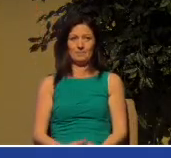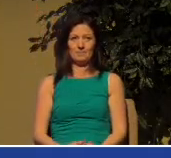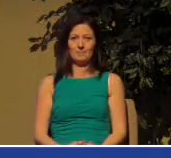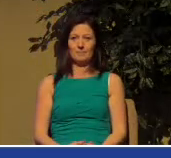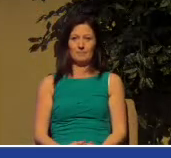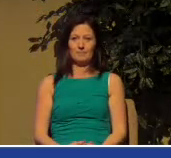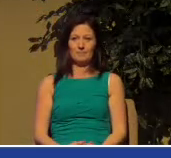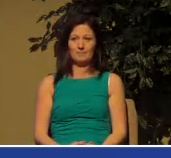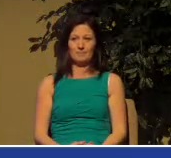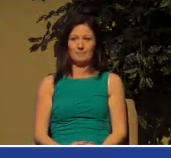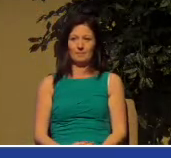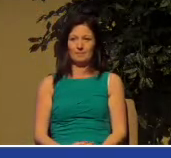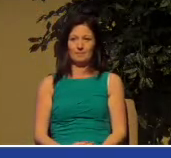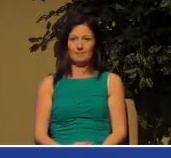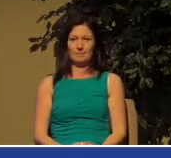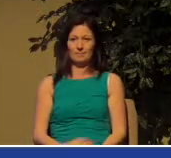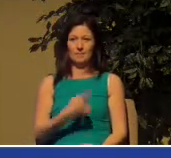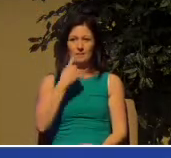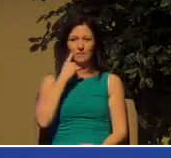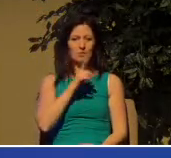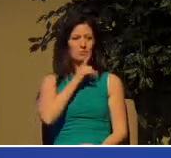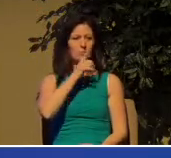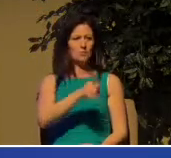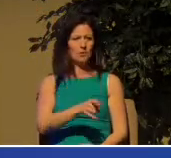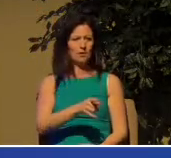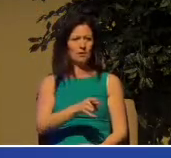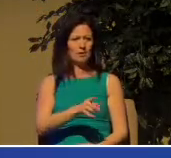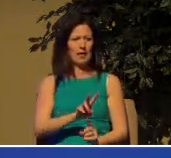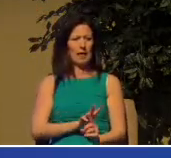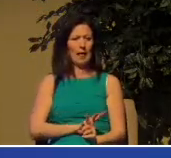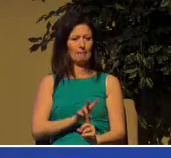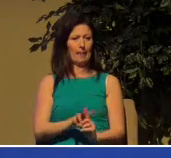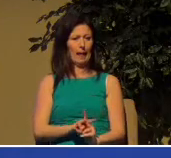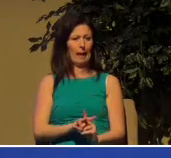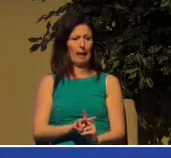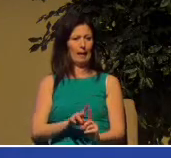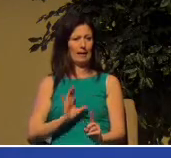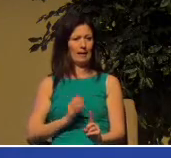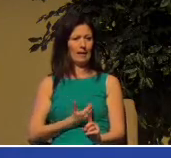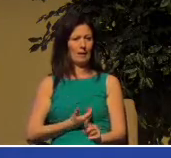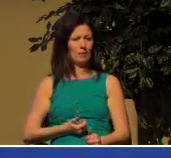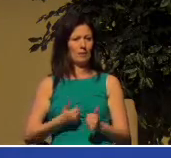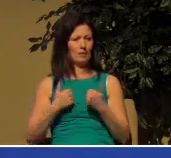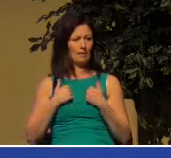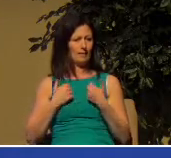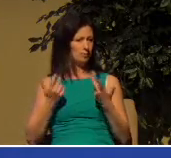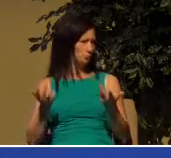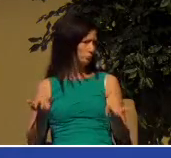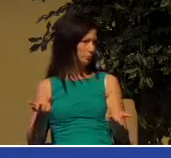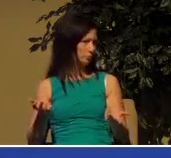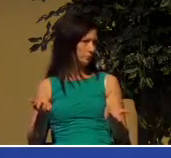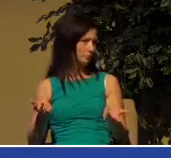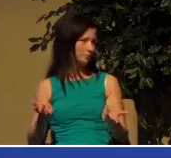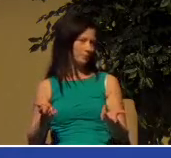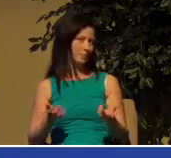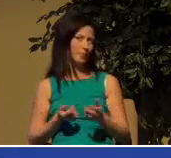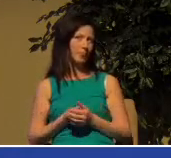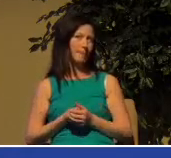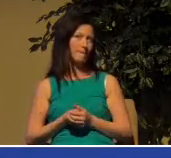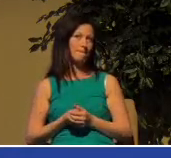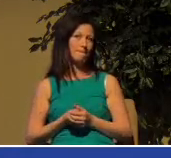and if there's any practical application to what it is that we're talking about today, it ought to be the